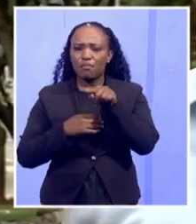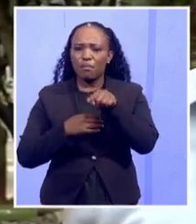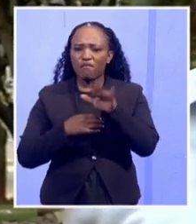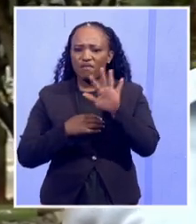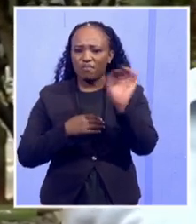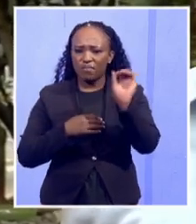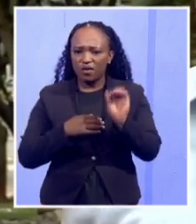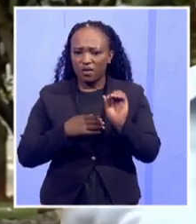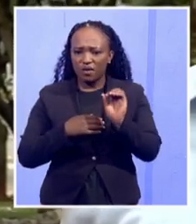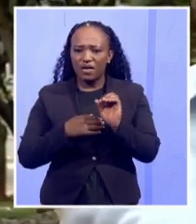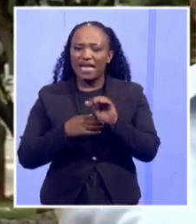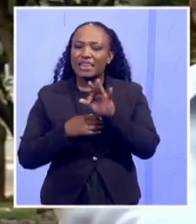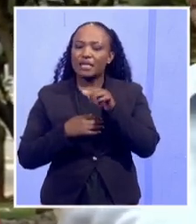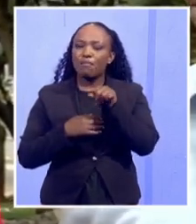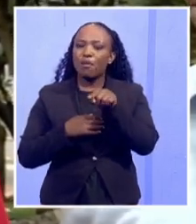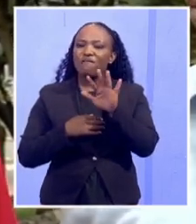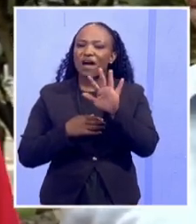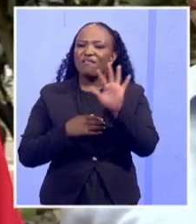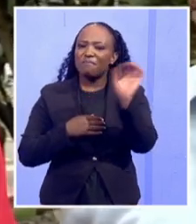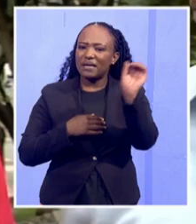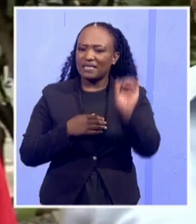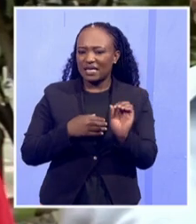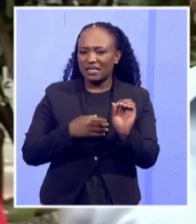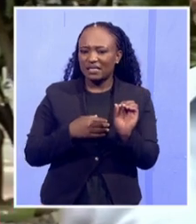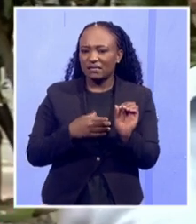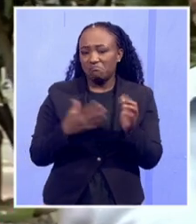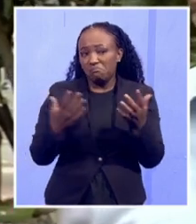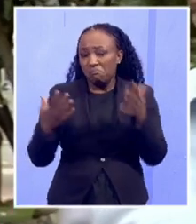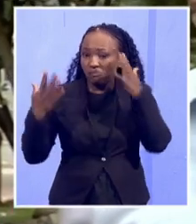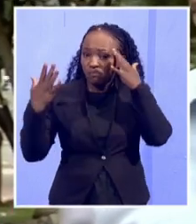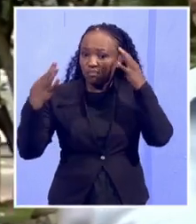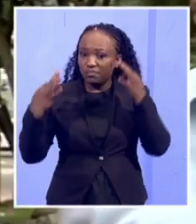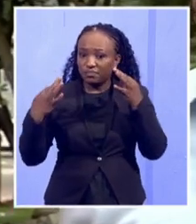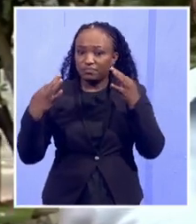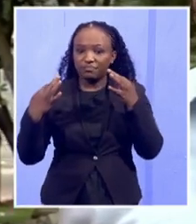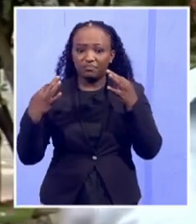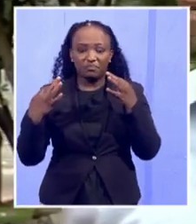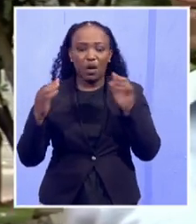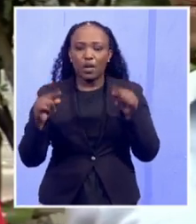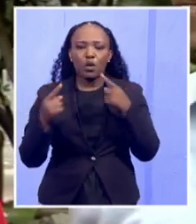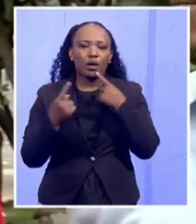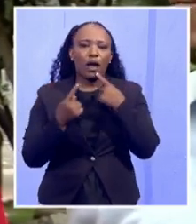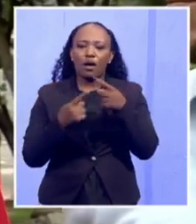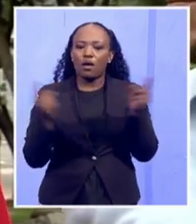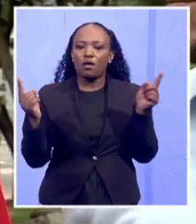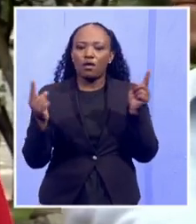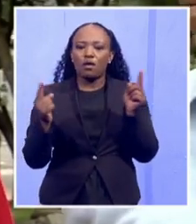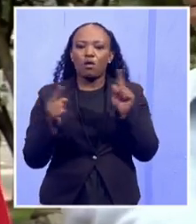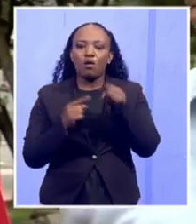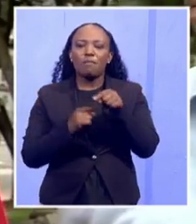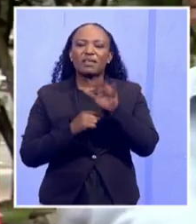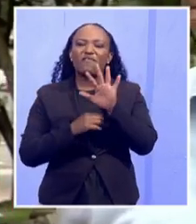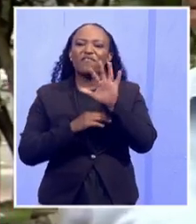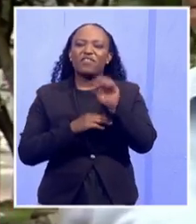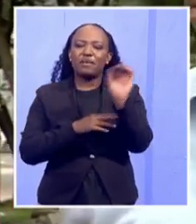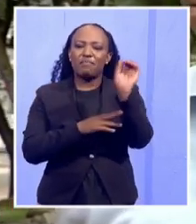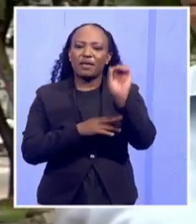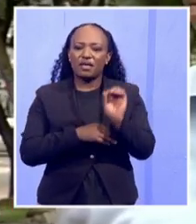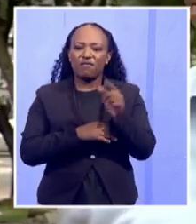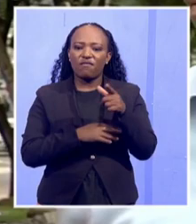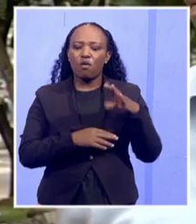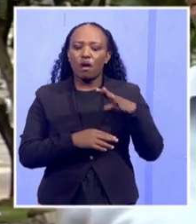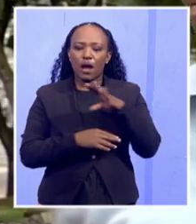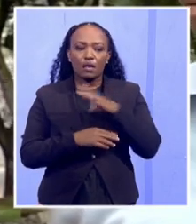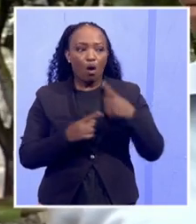commands 13.5% of council, and therefore that determination that you are making cannot be made, because there must be 50% at least of council